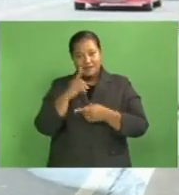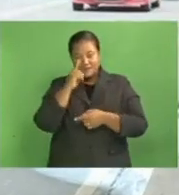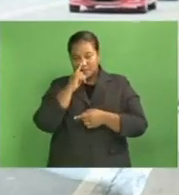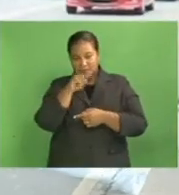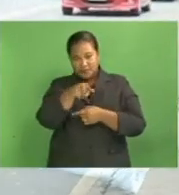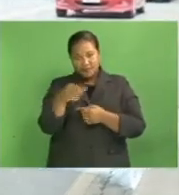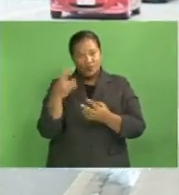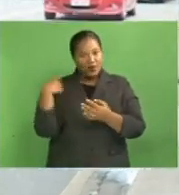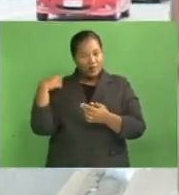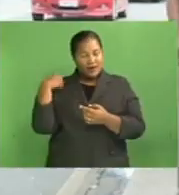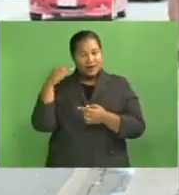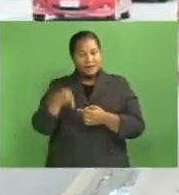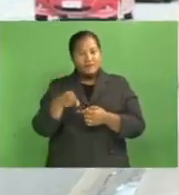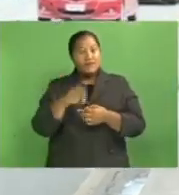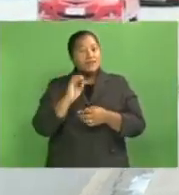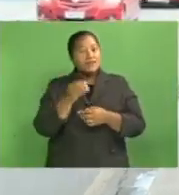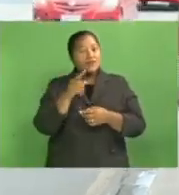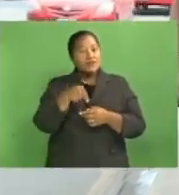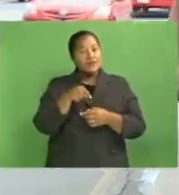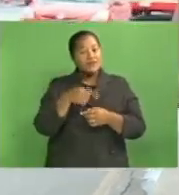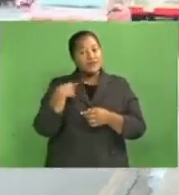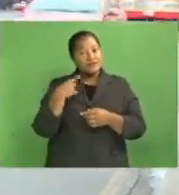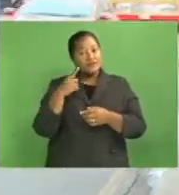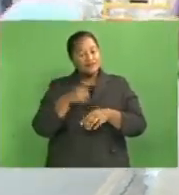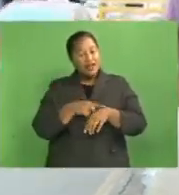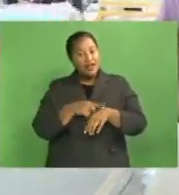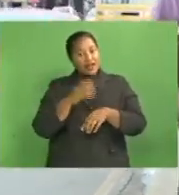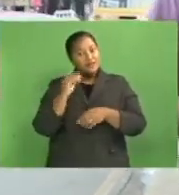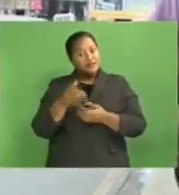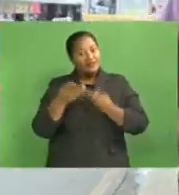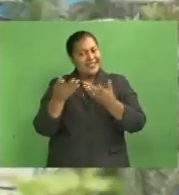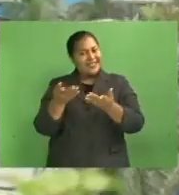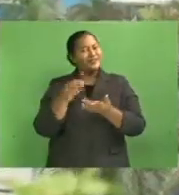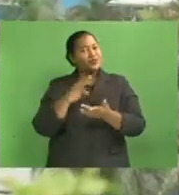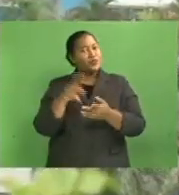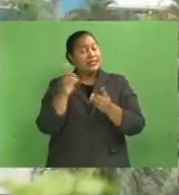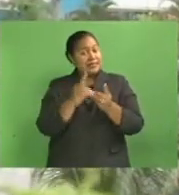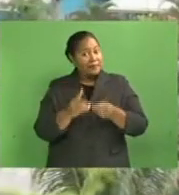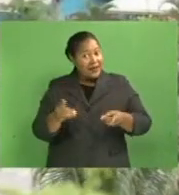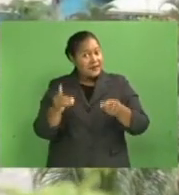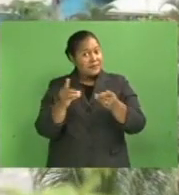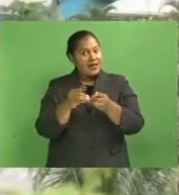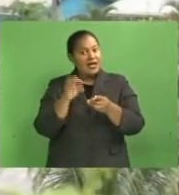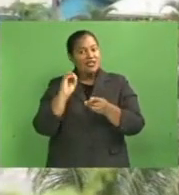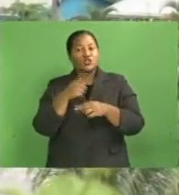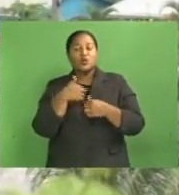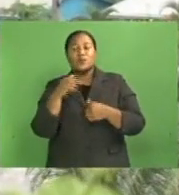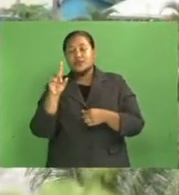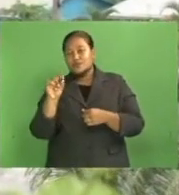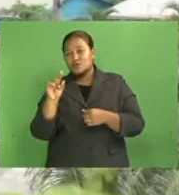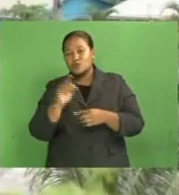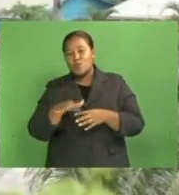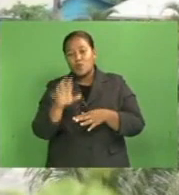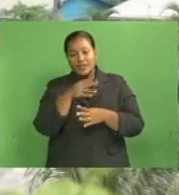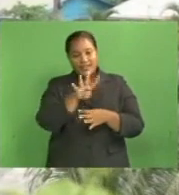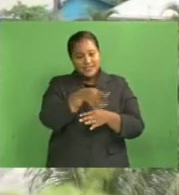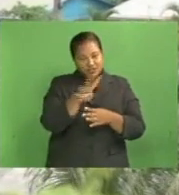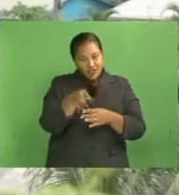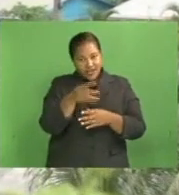to get the employment data from the Human Resource Department, and we do call back and check whether this particular